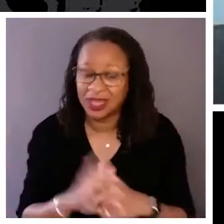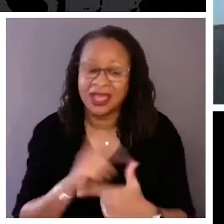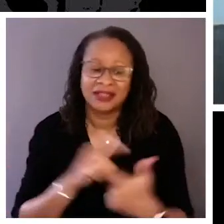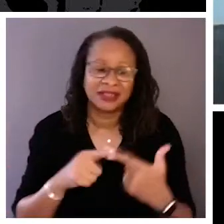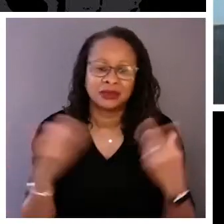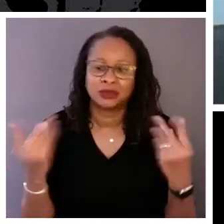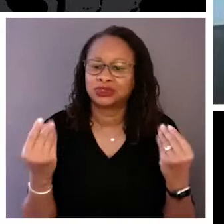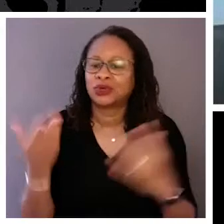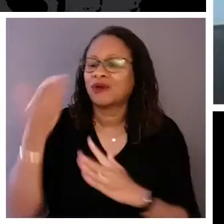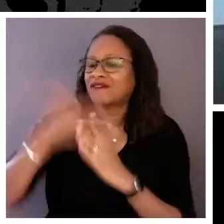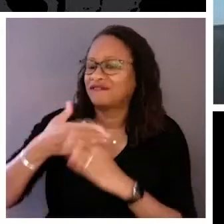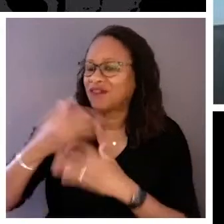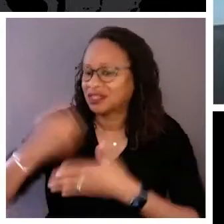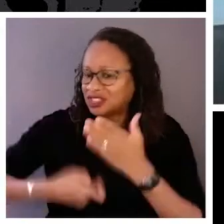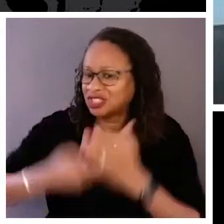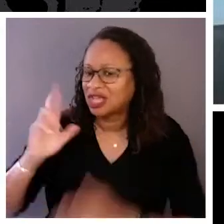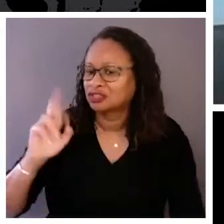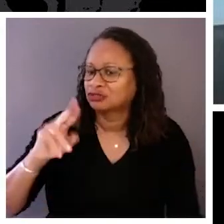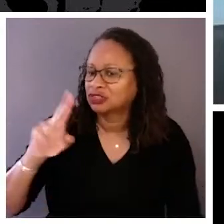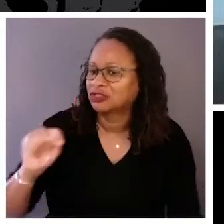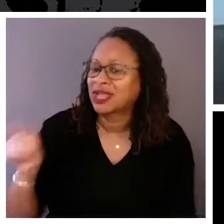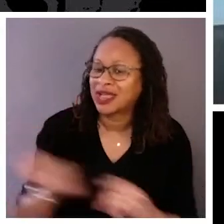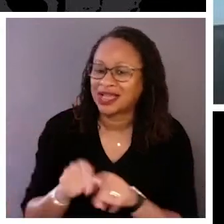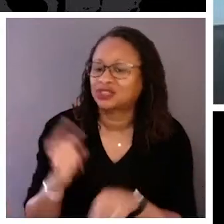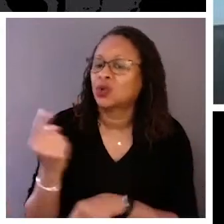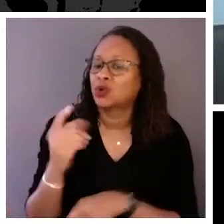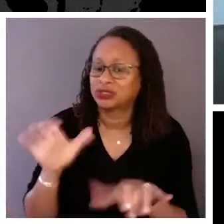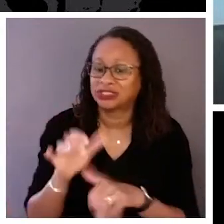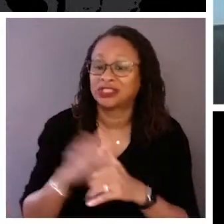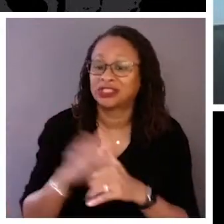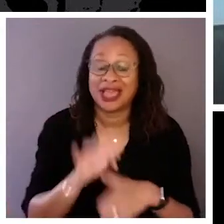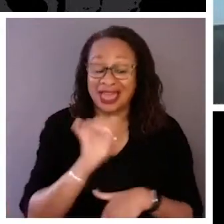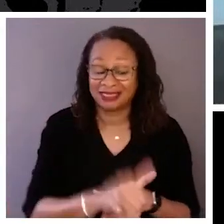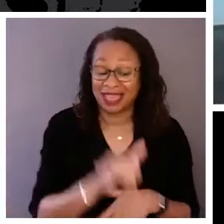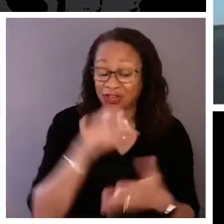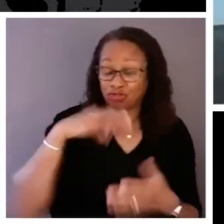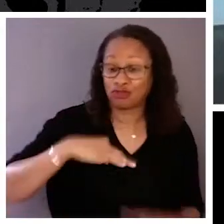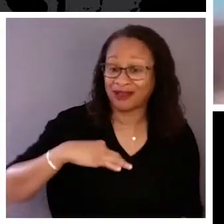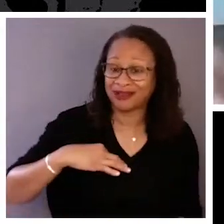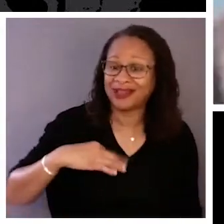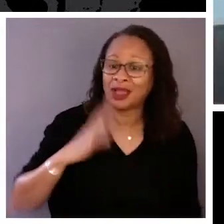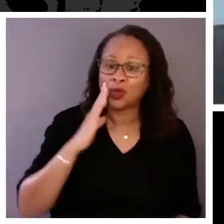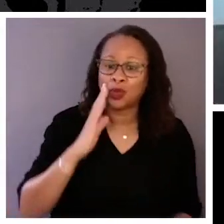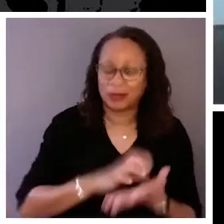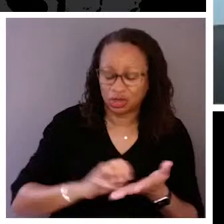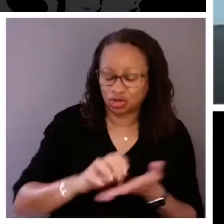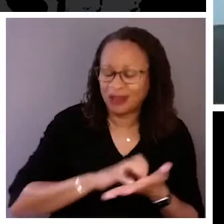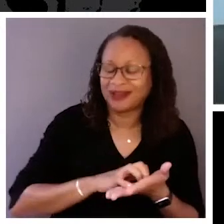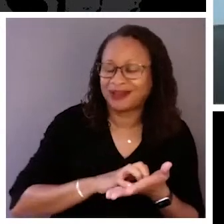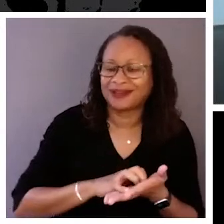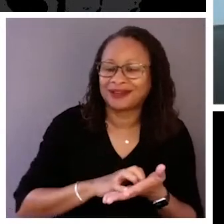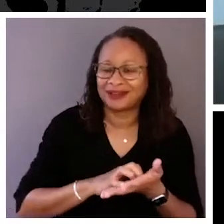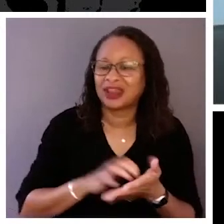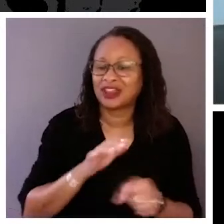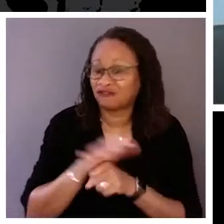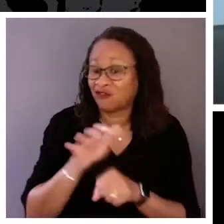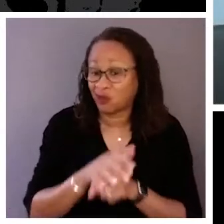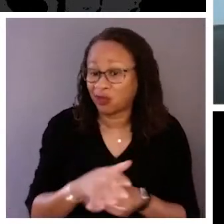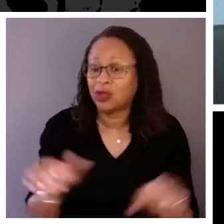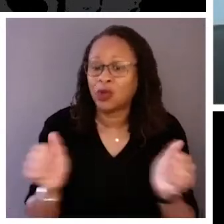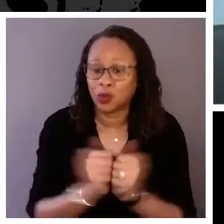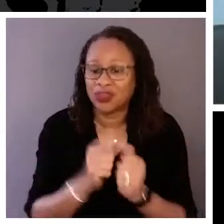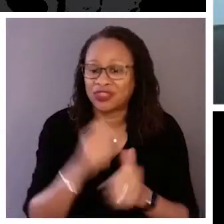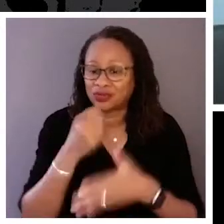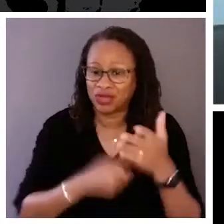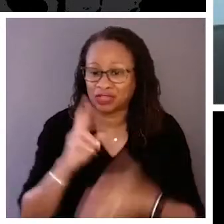file your tax returns as you always did, and the child tax credit is simply calculated in full and without